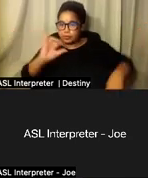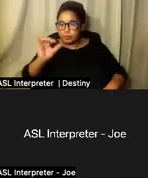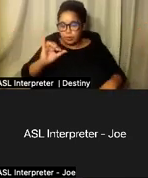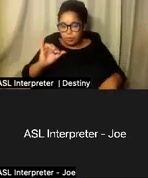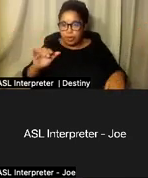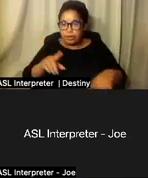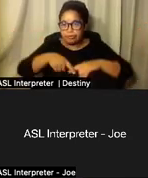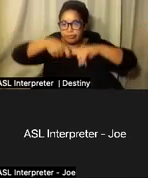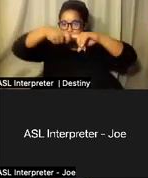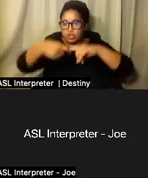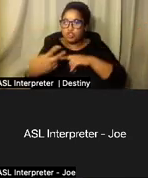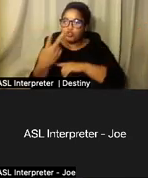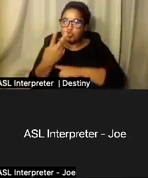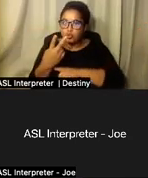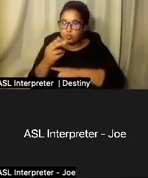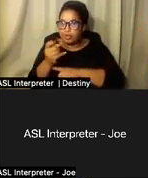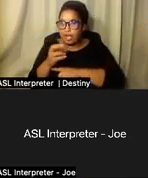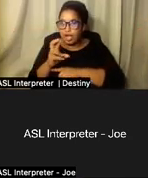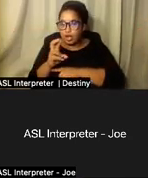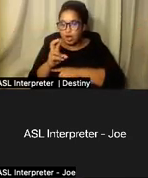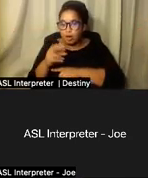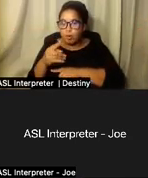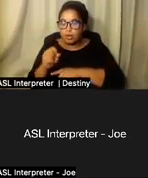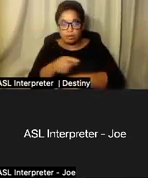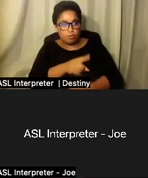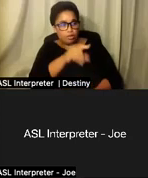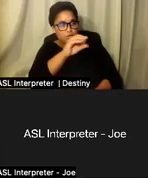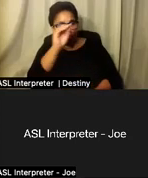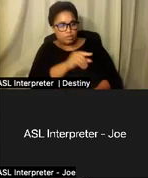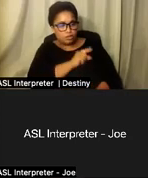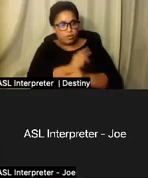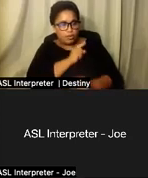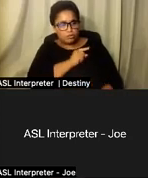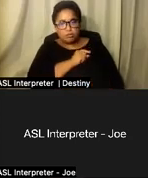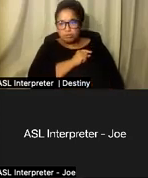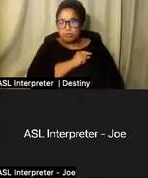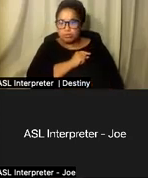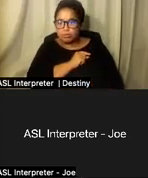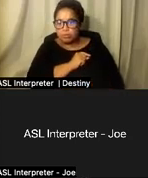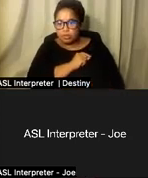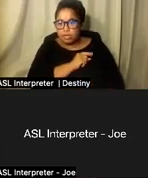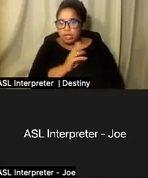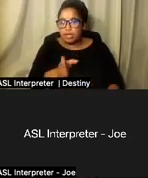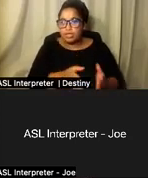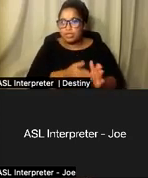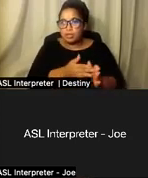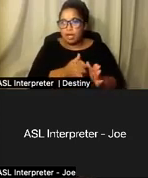two anchor points on that are strapped into the wall. 100% correct. And sometimes that gives more